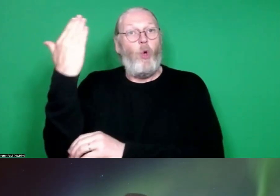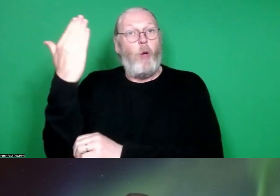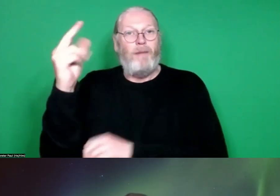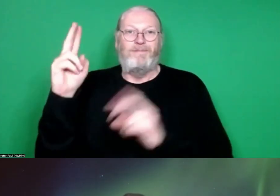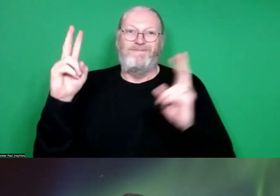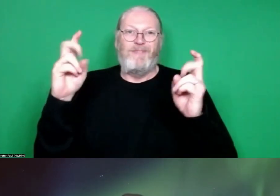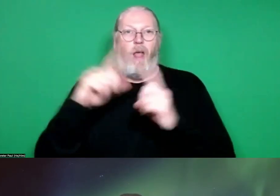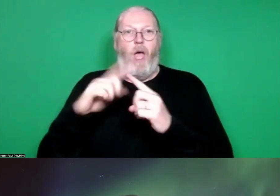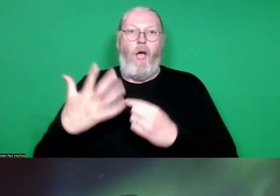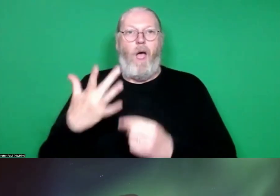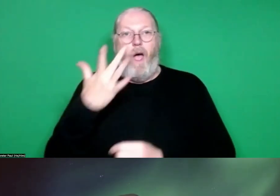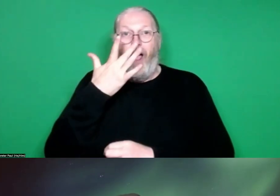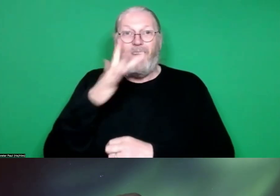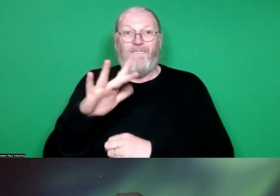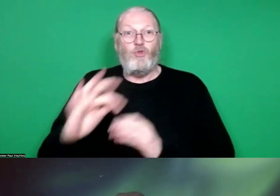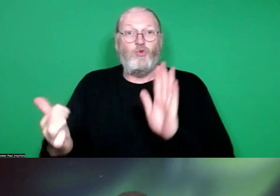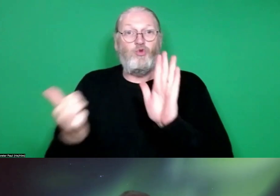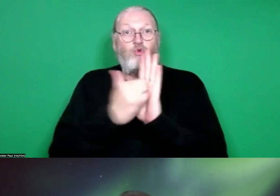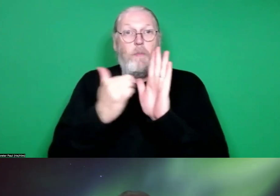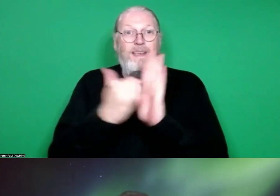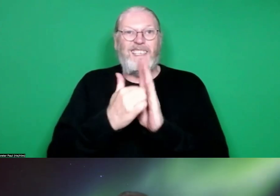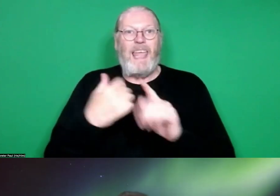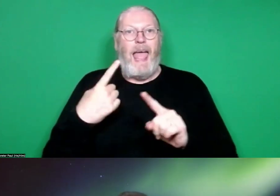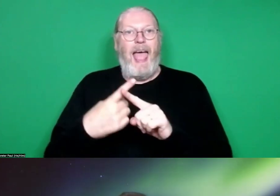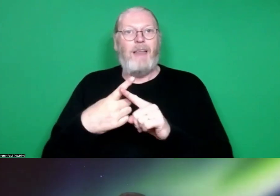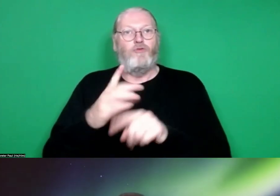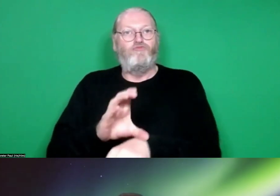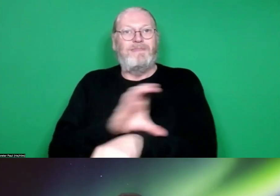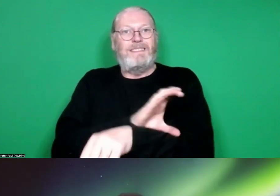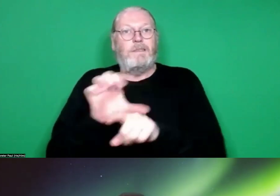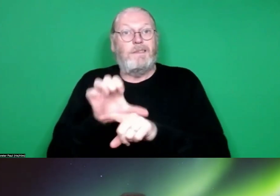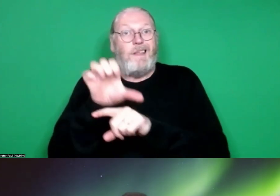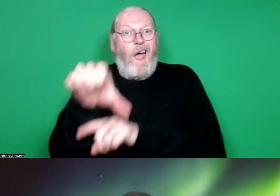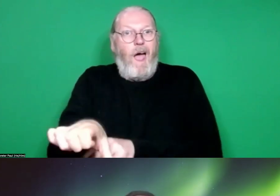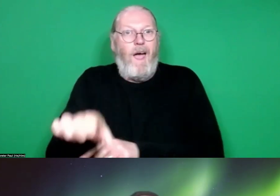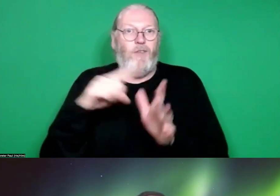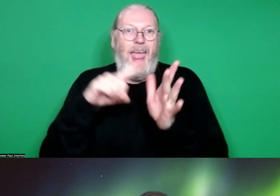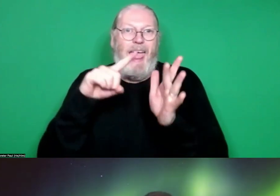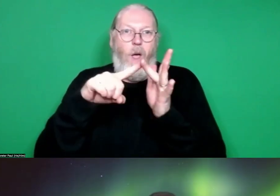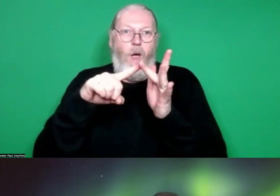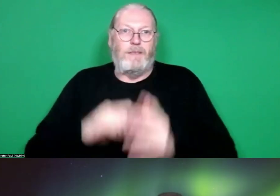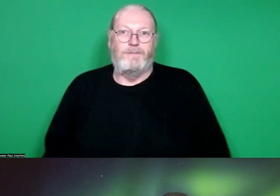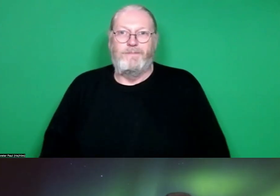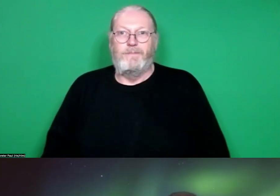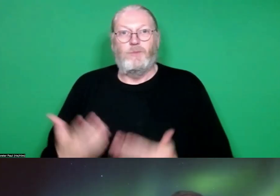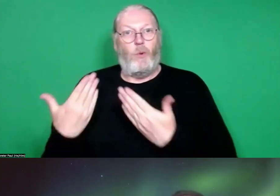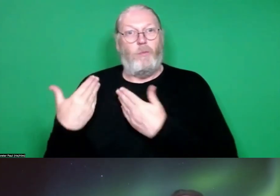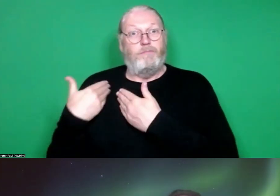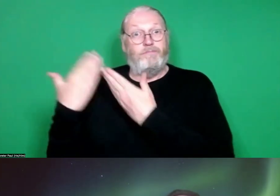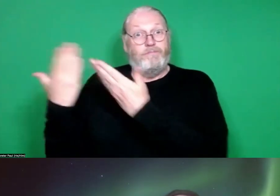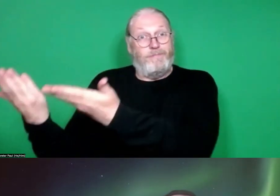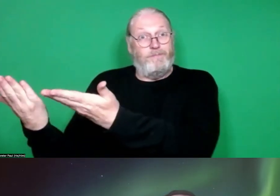resistance after AI, the need to be understood. So, Michal.